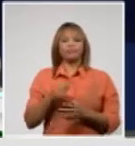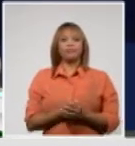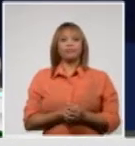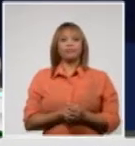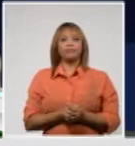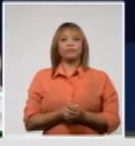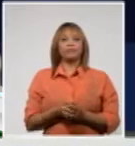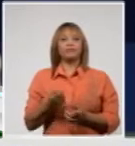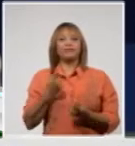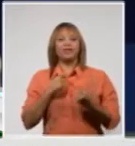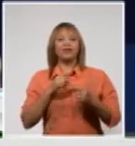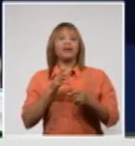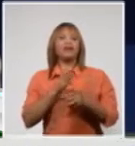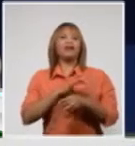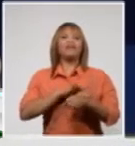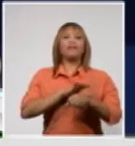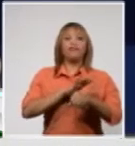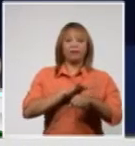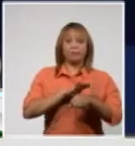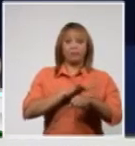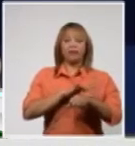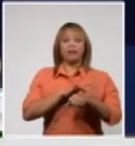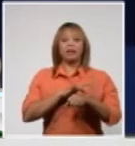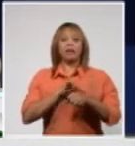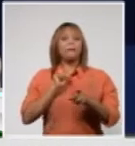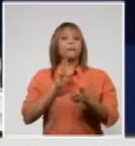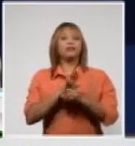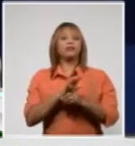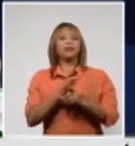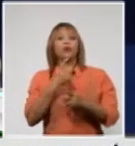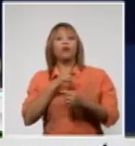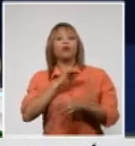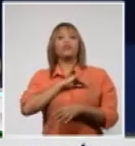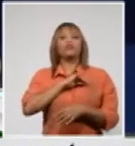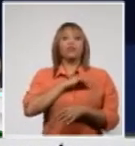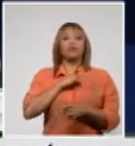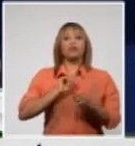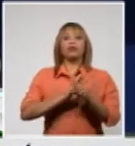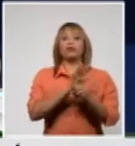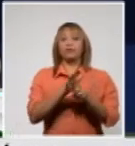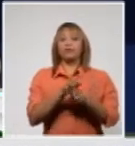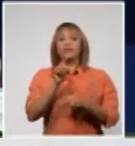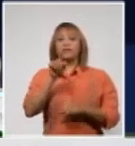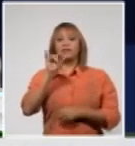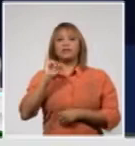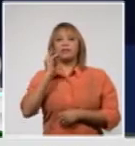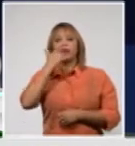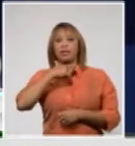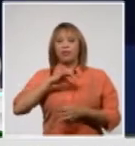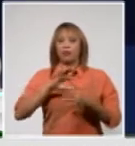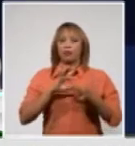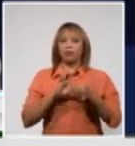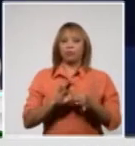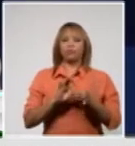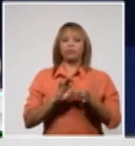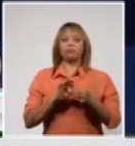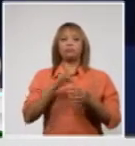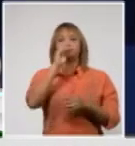Havana with comorbidities. She developed symptoms on August the